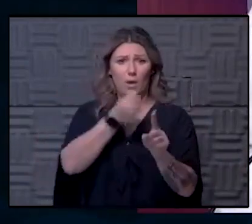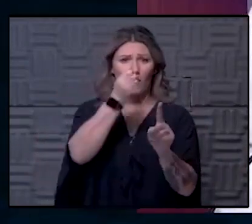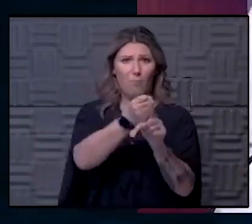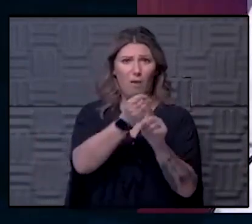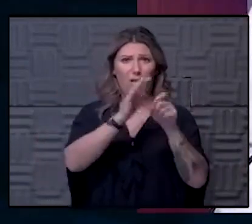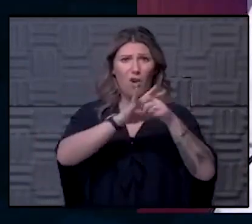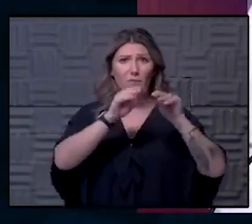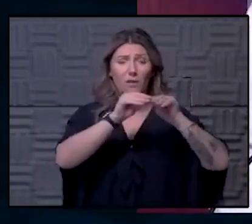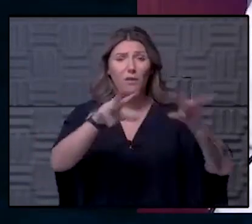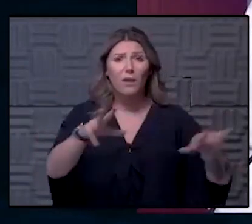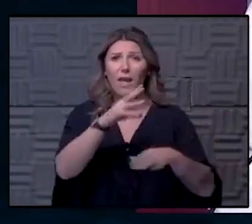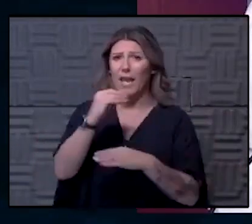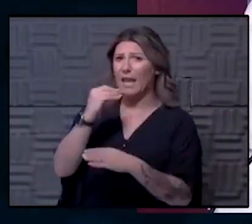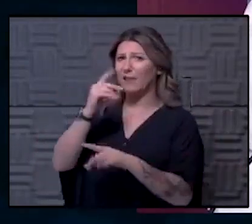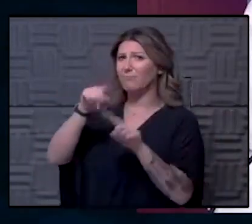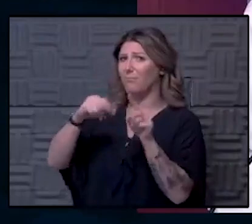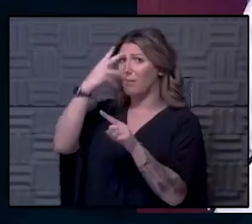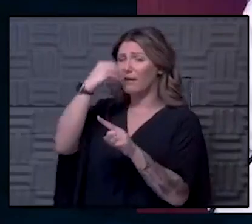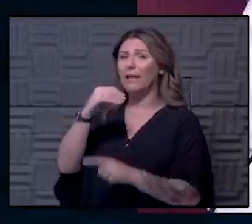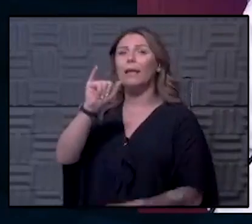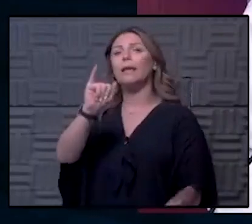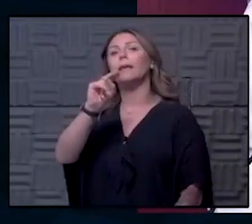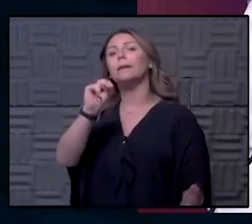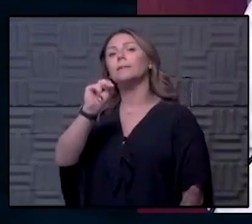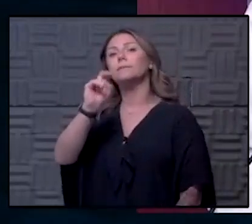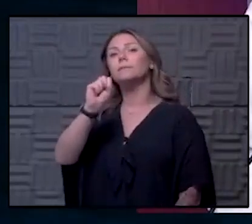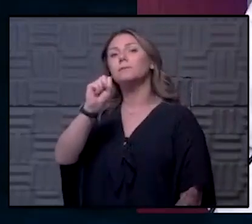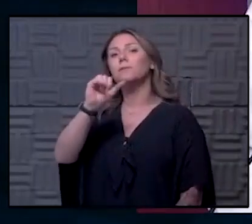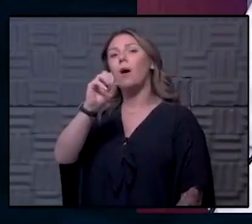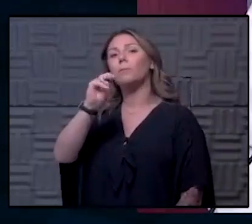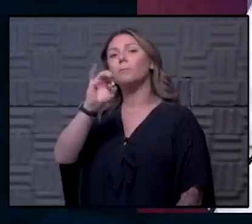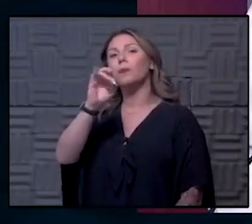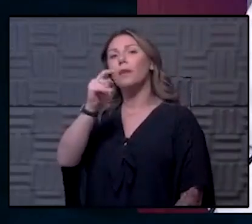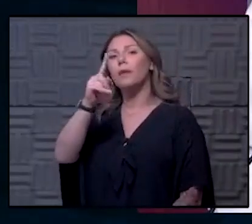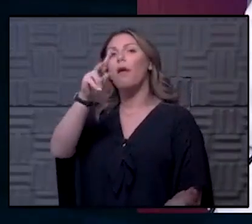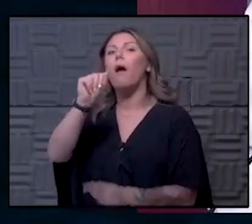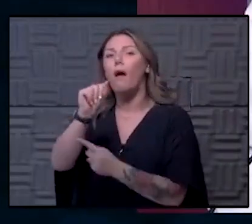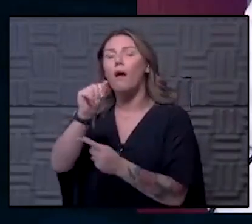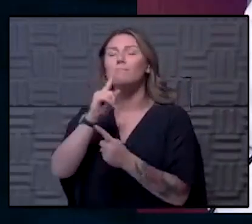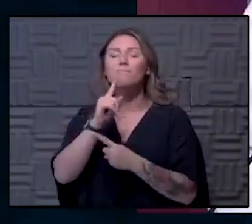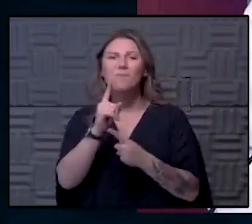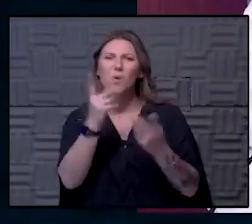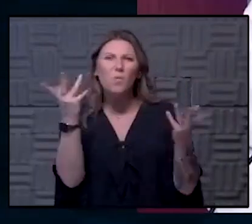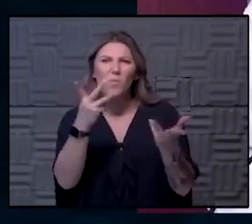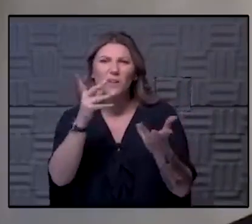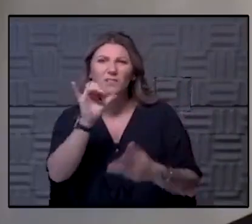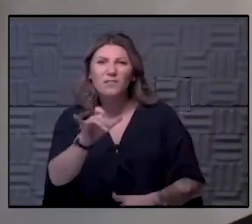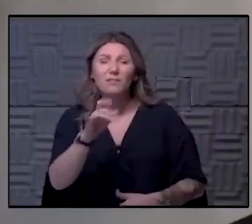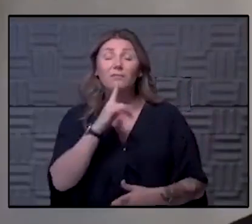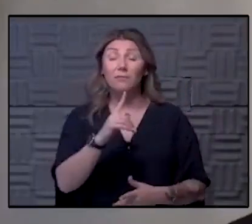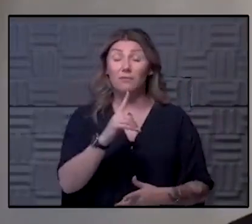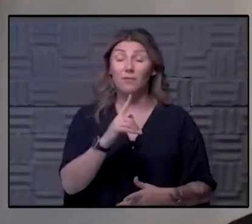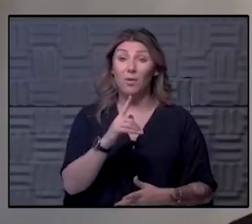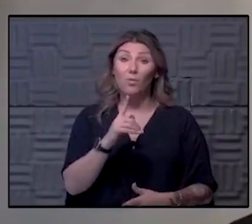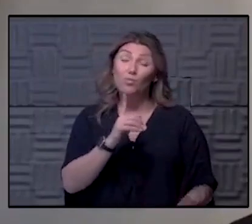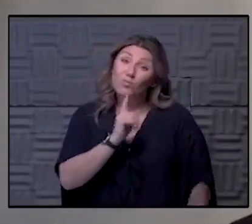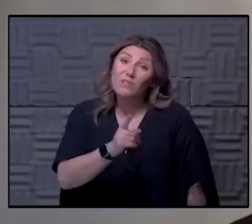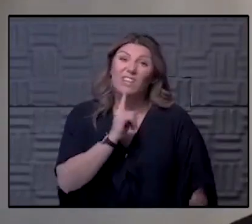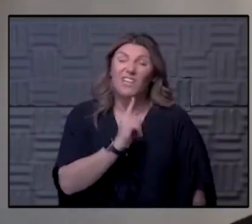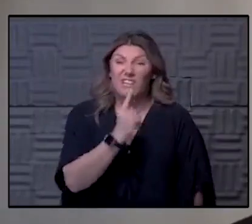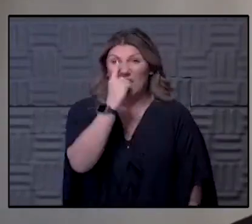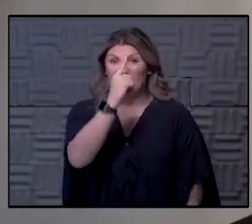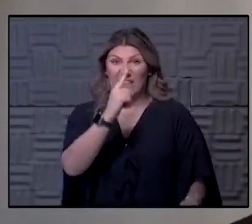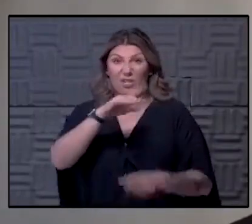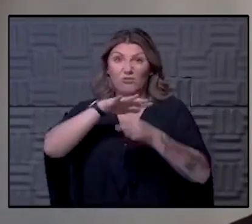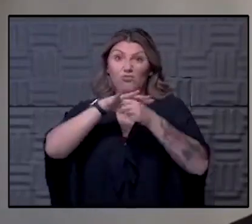Is it just the stress? Talk to us a bit about what that is. Dr. Stites, I think it's just stress in general. I think